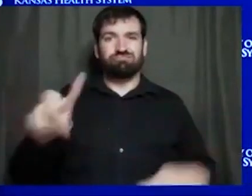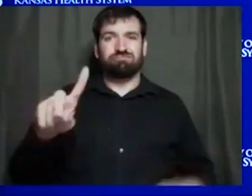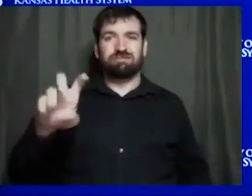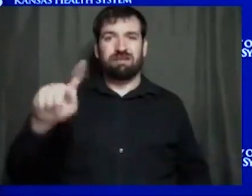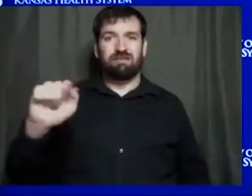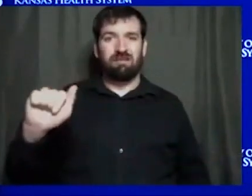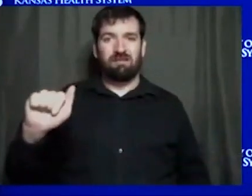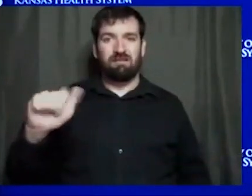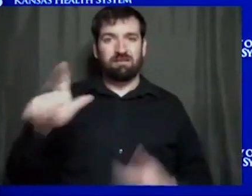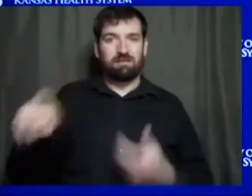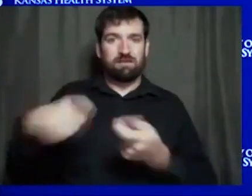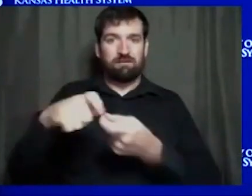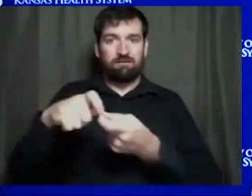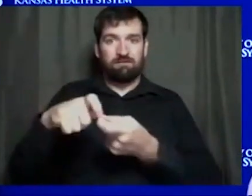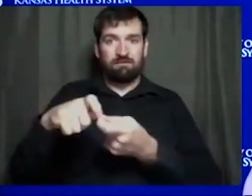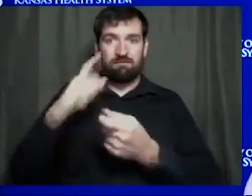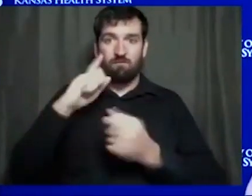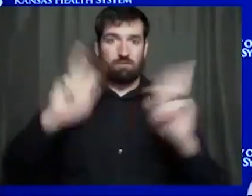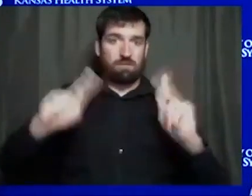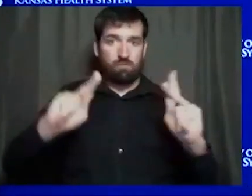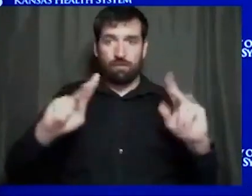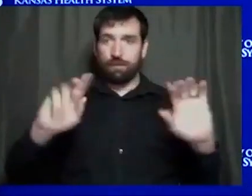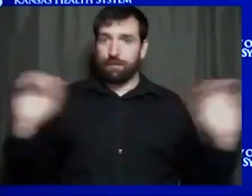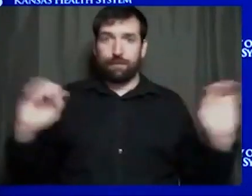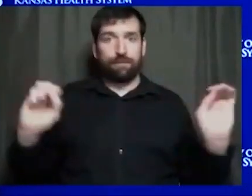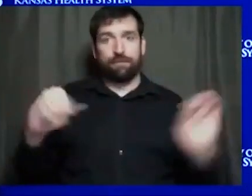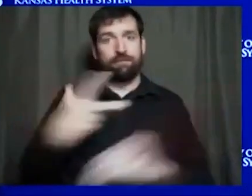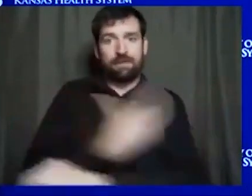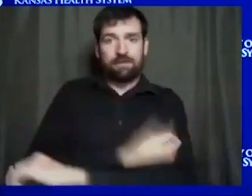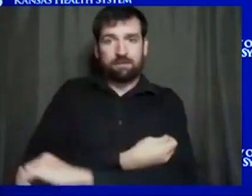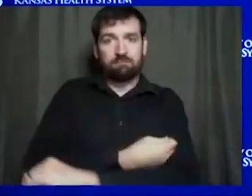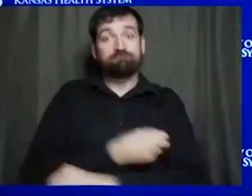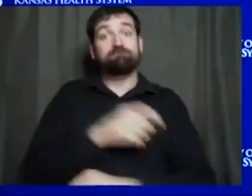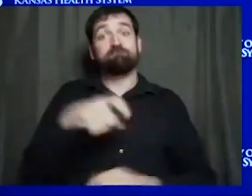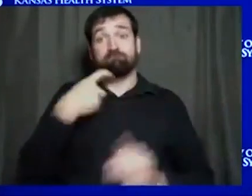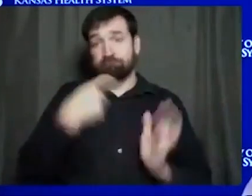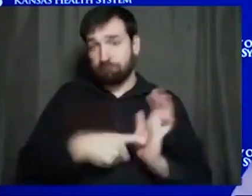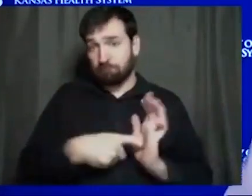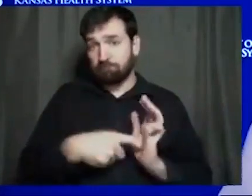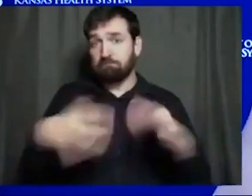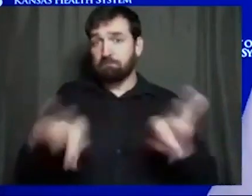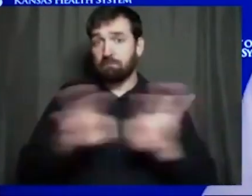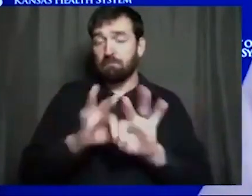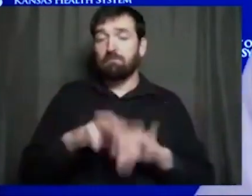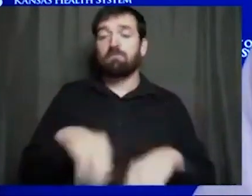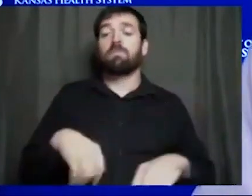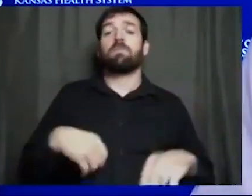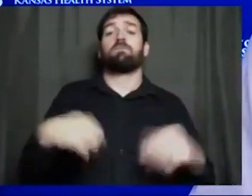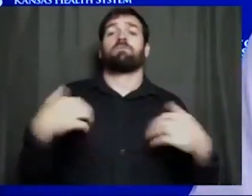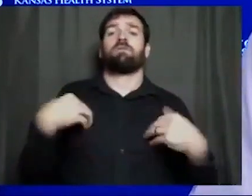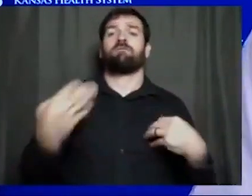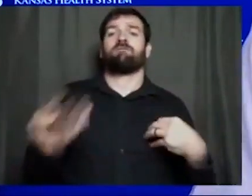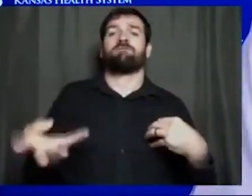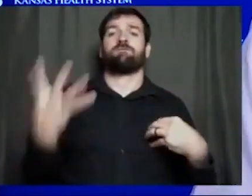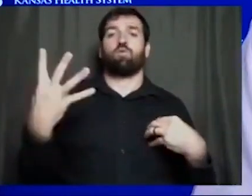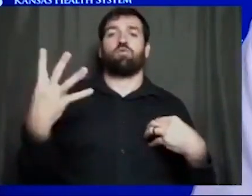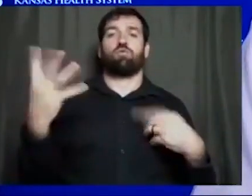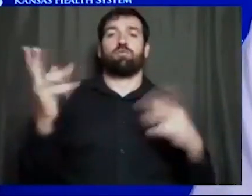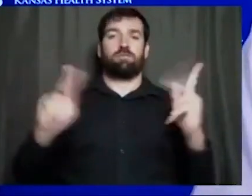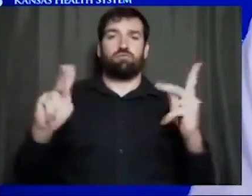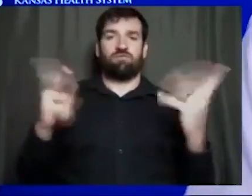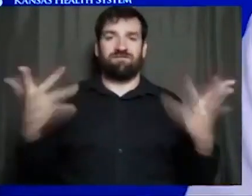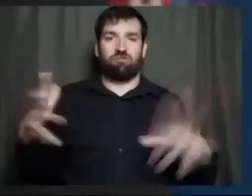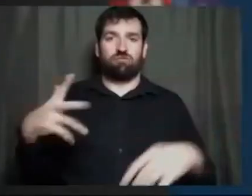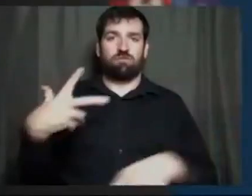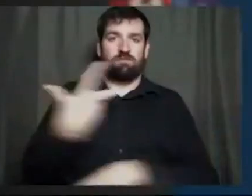those unvaccinated people as well. We should note also that we have 4 vaccinated people of those 62 active